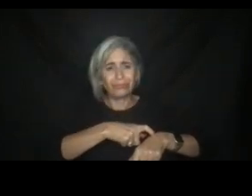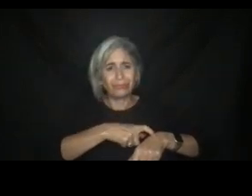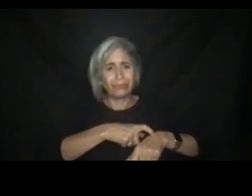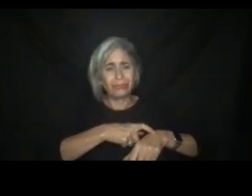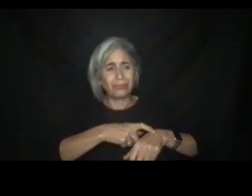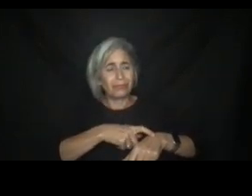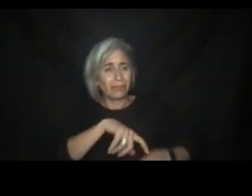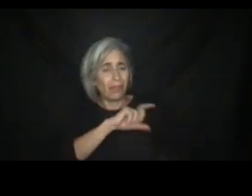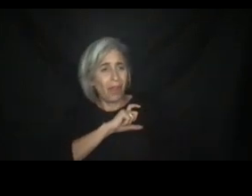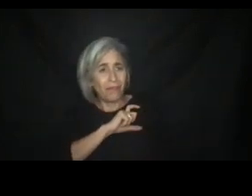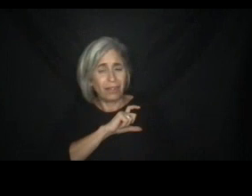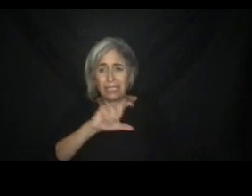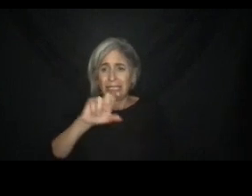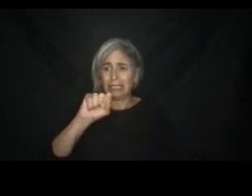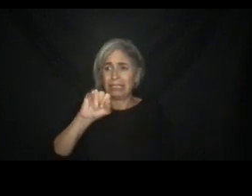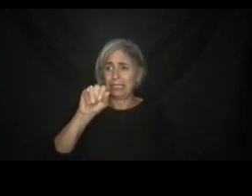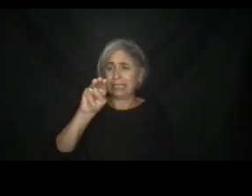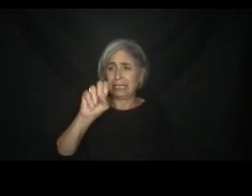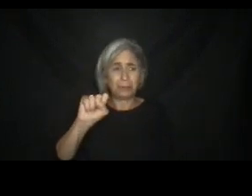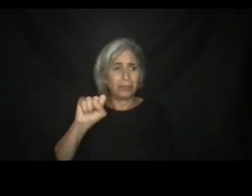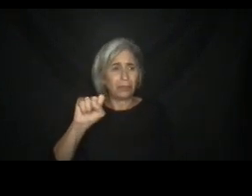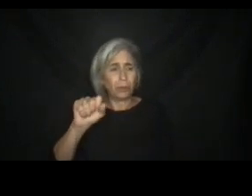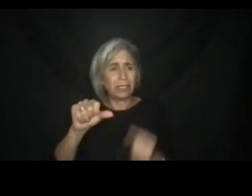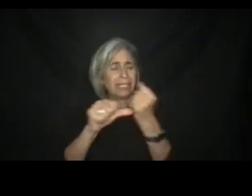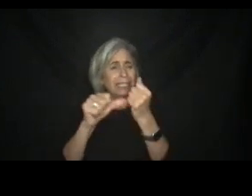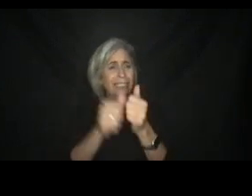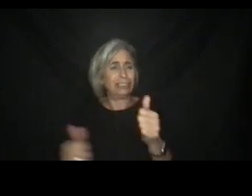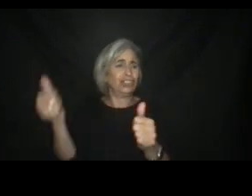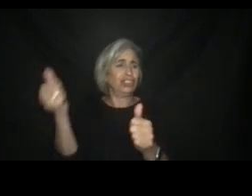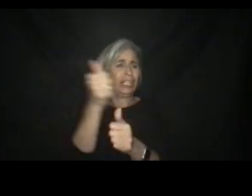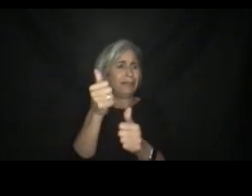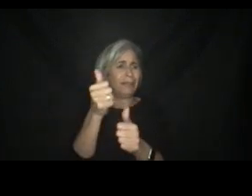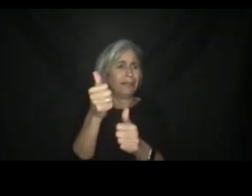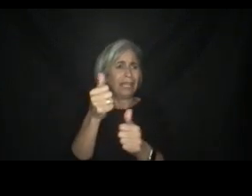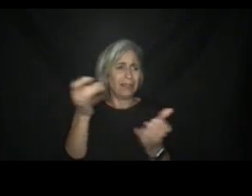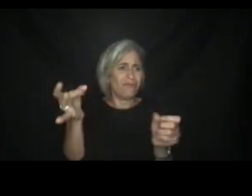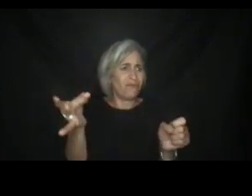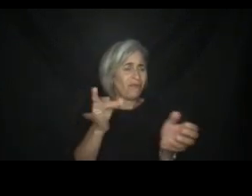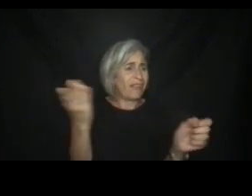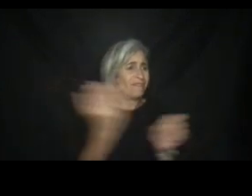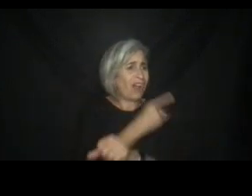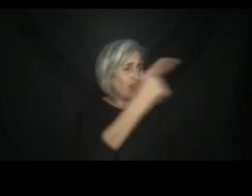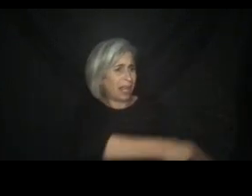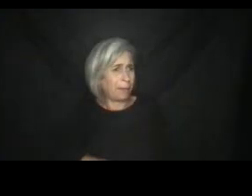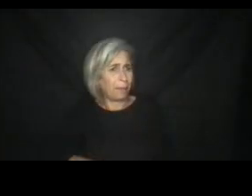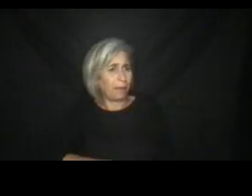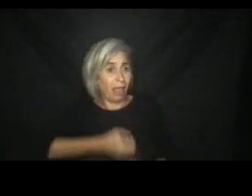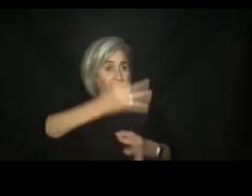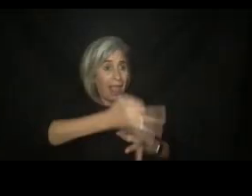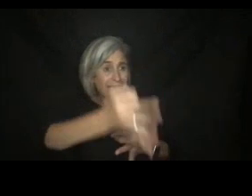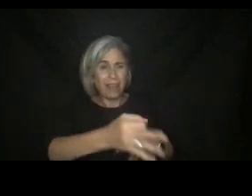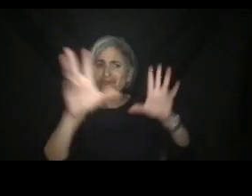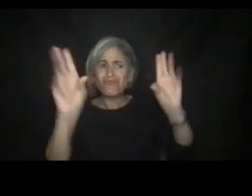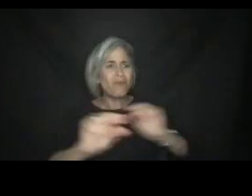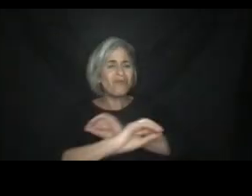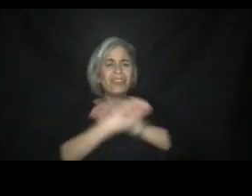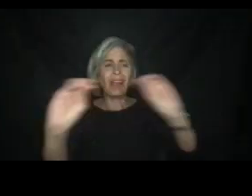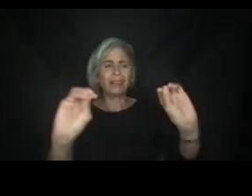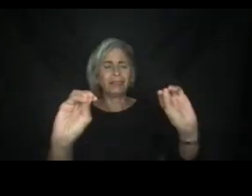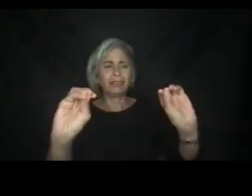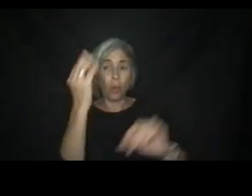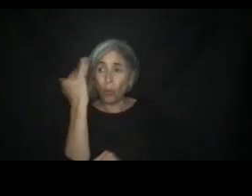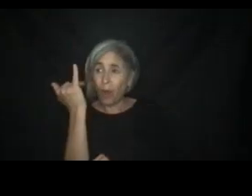Officer Sims, it was the assistant chief. He got rid of him with no hesitation